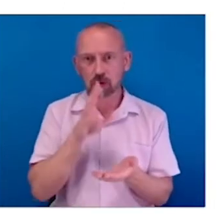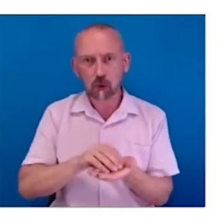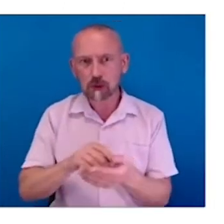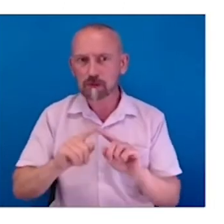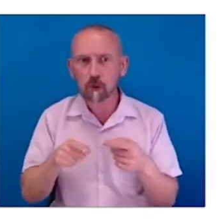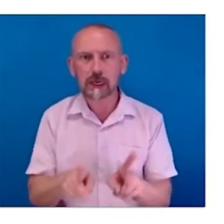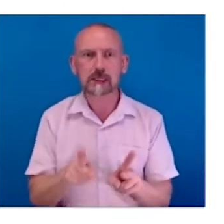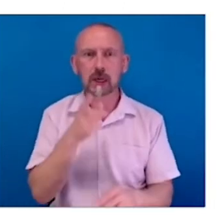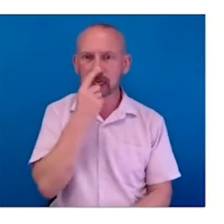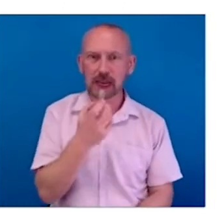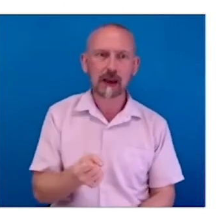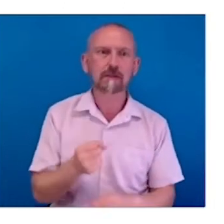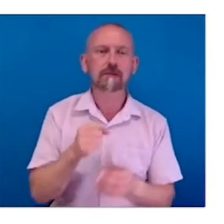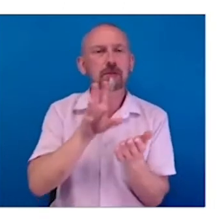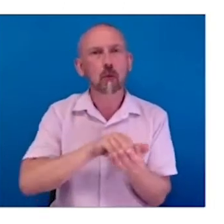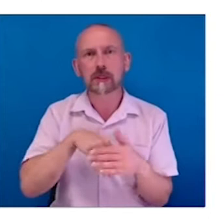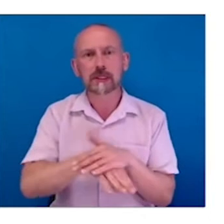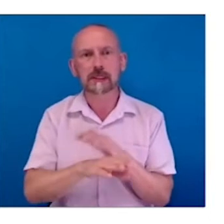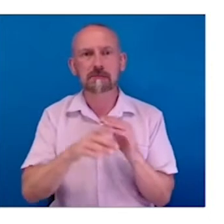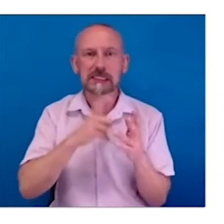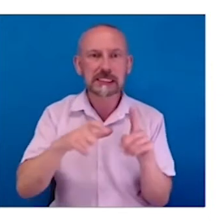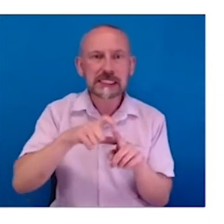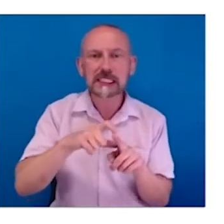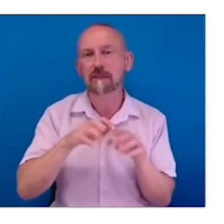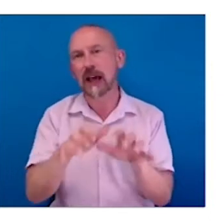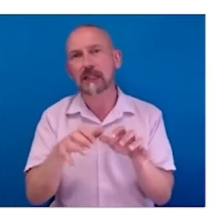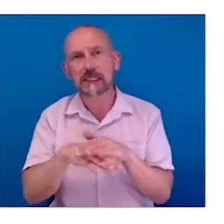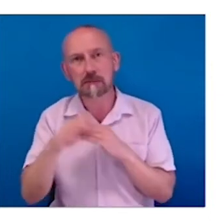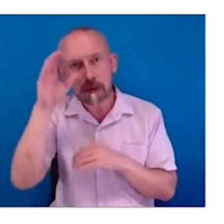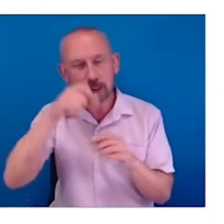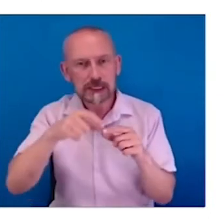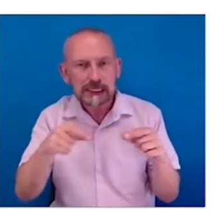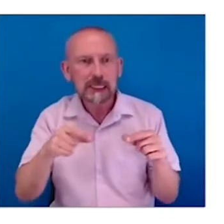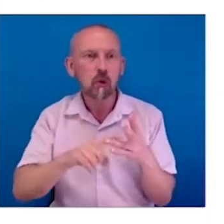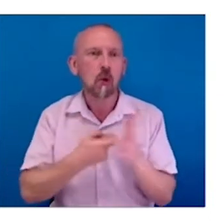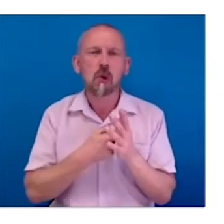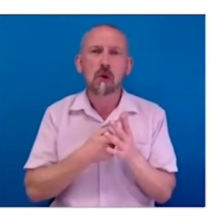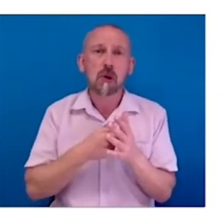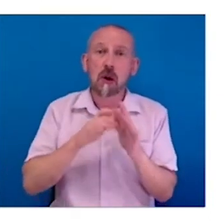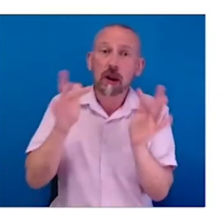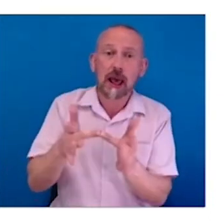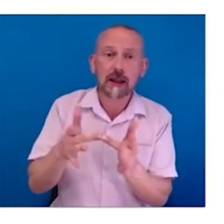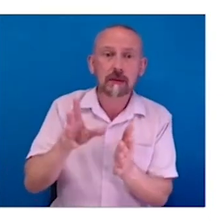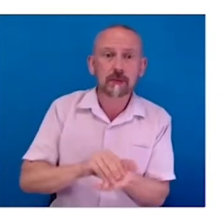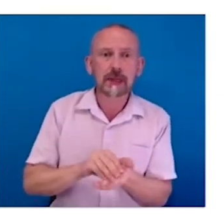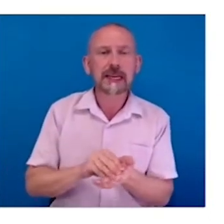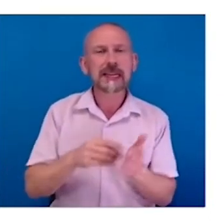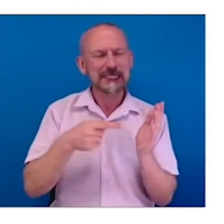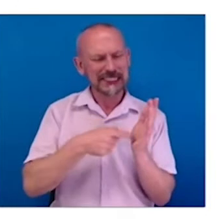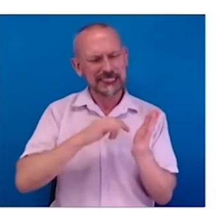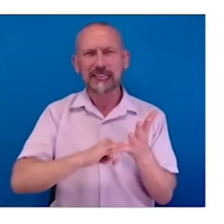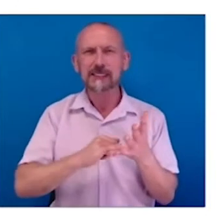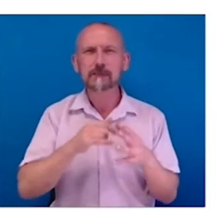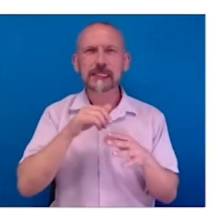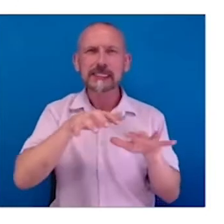online. Text-to-speech, TTS, where the material is in electronic form and is accessed using software